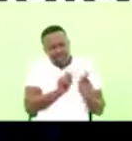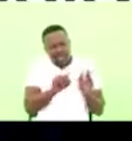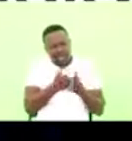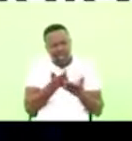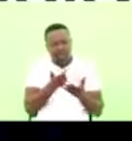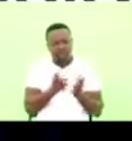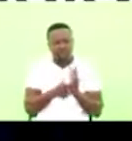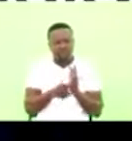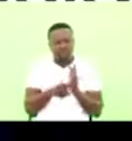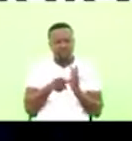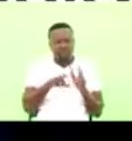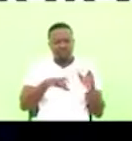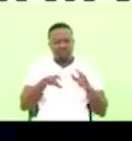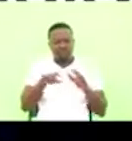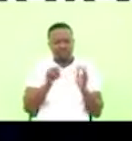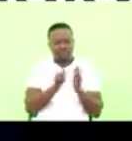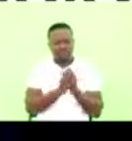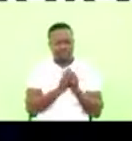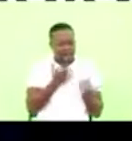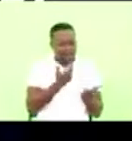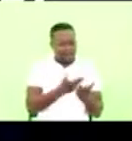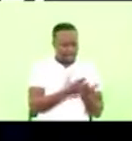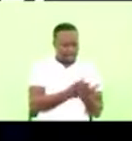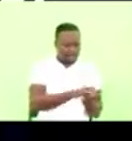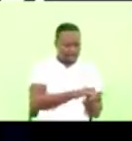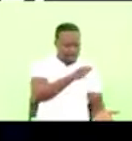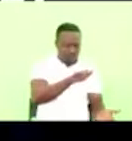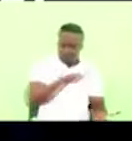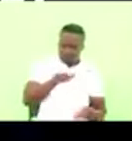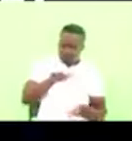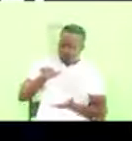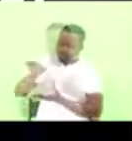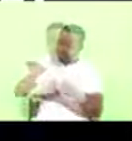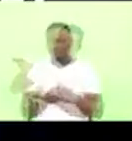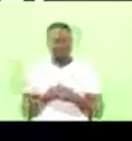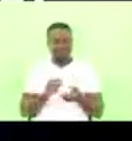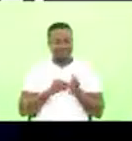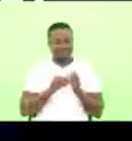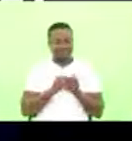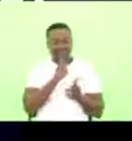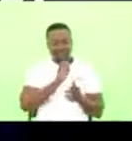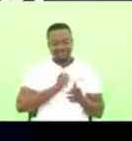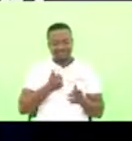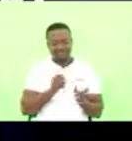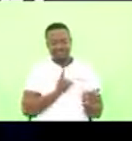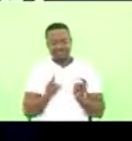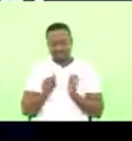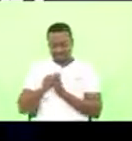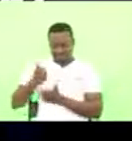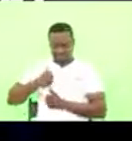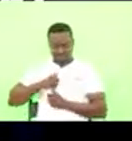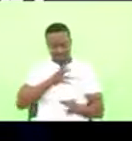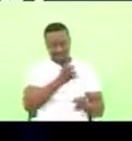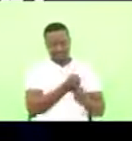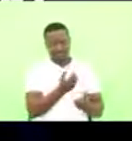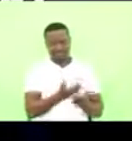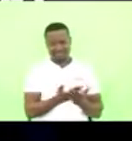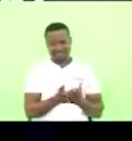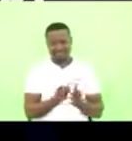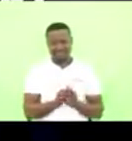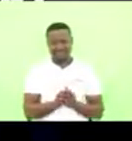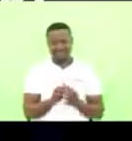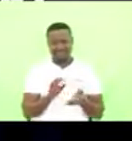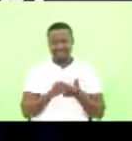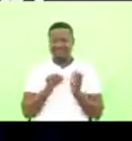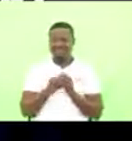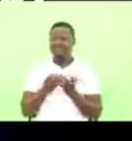corruption all over. Now the chief priest is doing it and the soldiers are receiving it. So who else will not